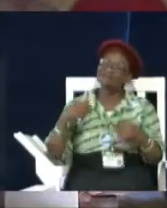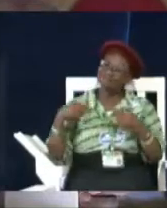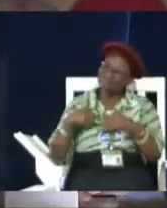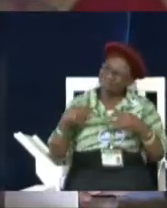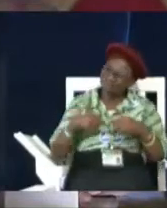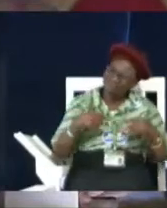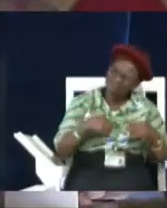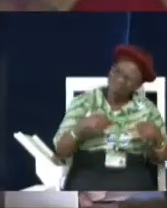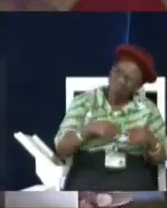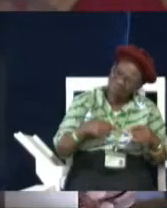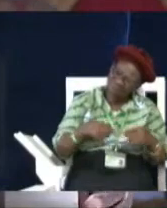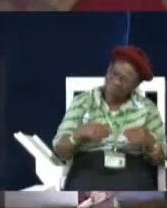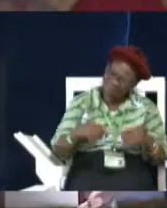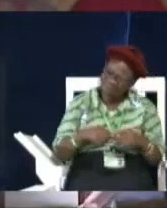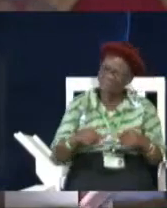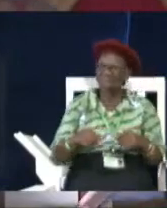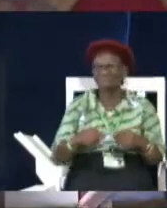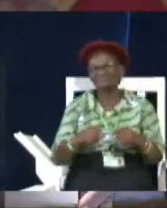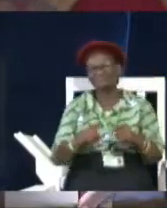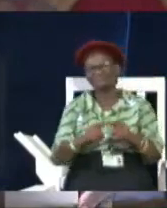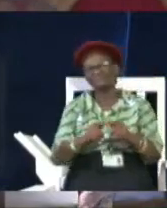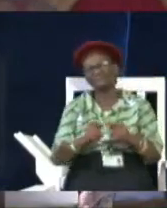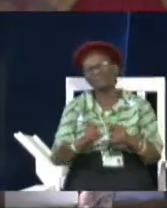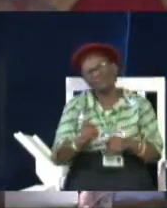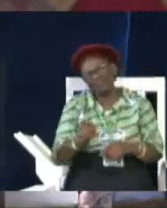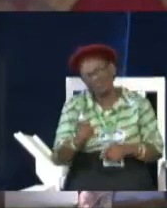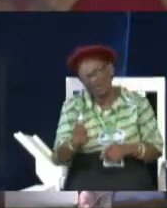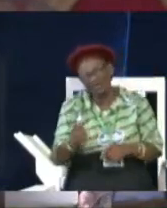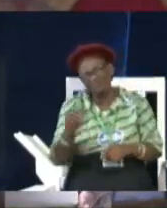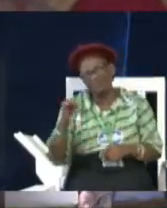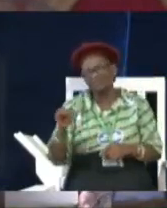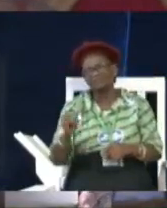quite a big measure of sorrow.